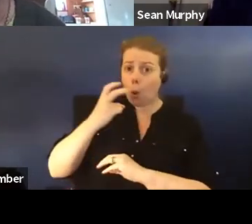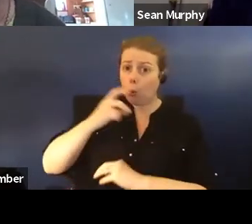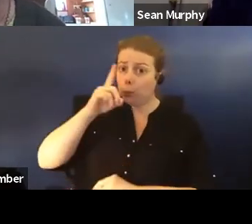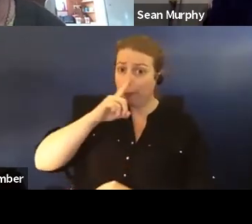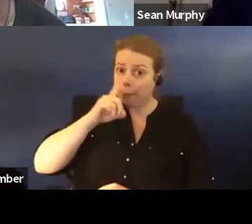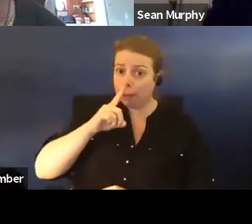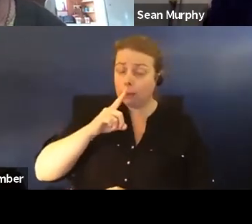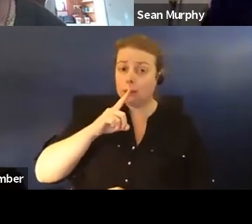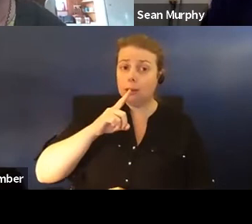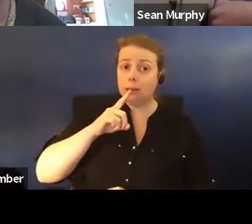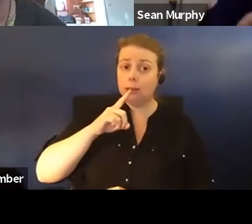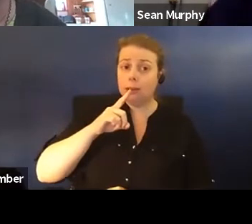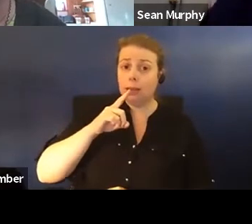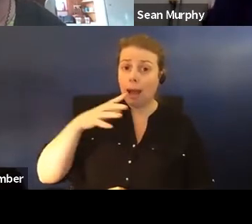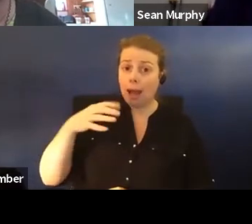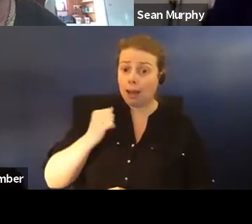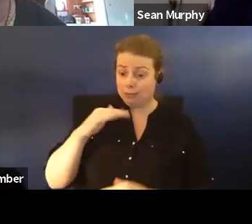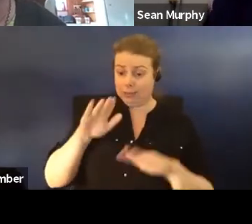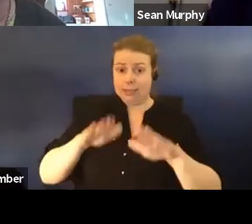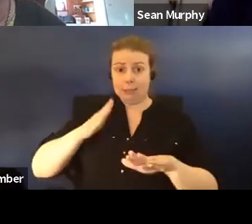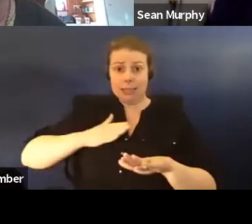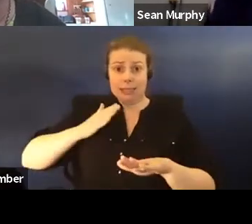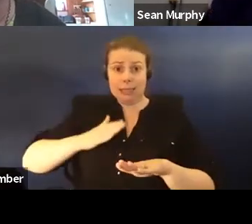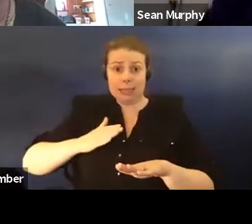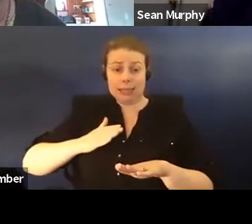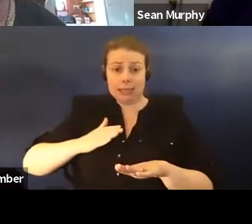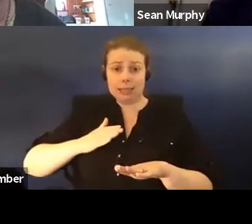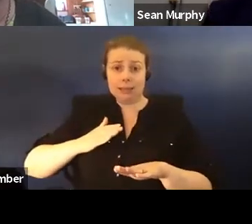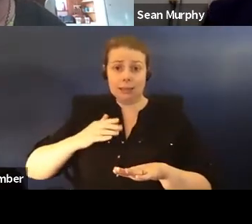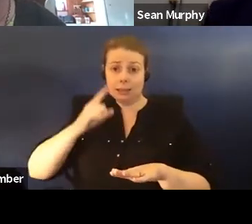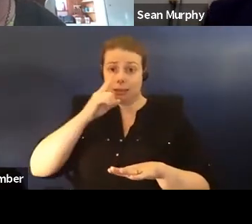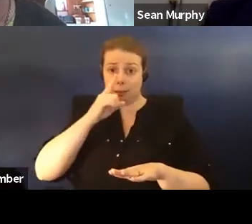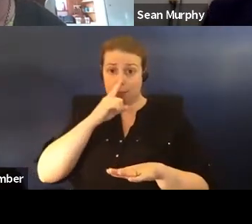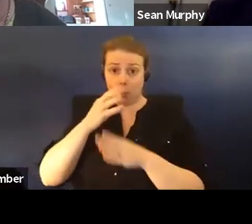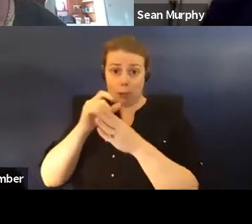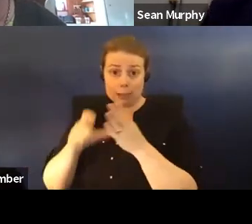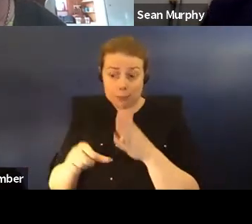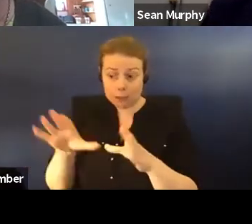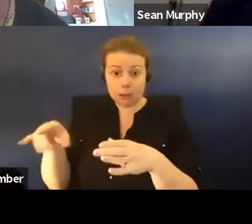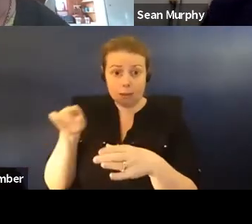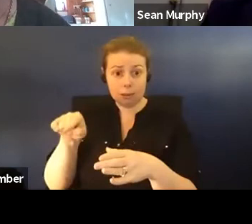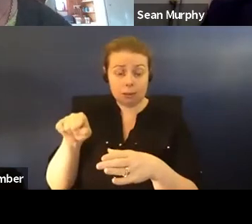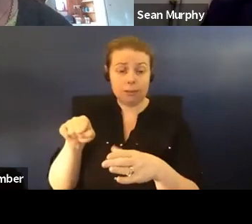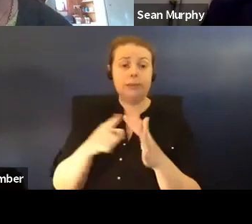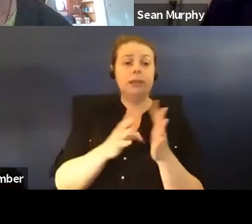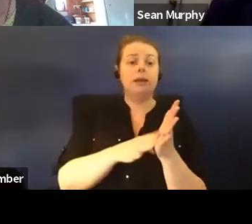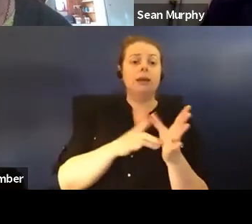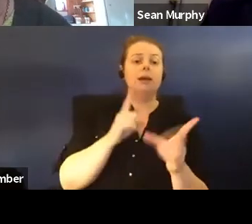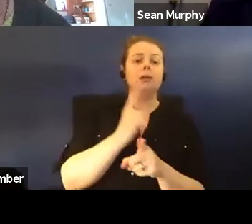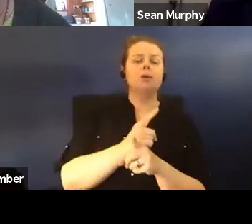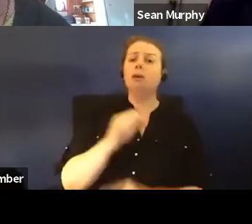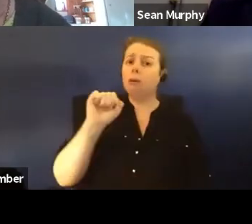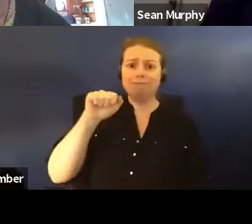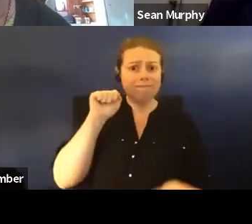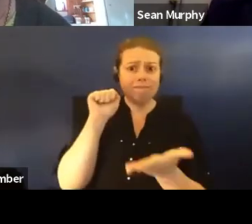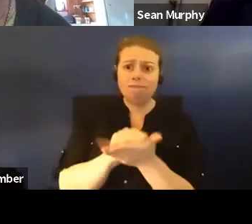increasingly have the same needs as some of the same needs as people with disability. Yeah. Well, I mean, absolutely. Of